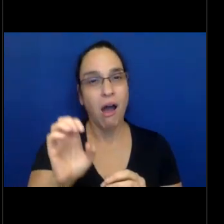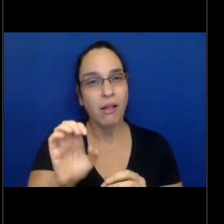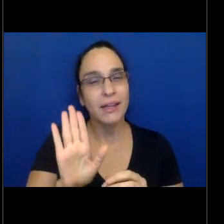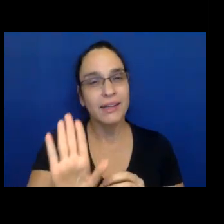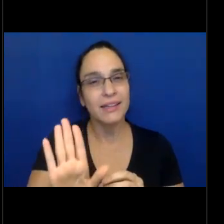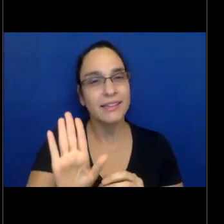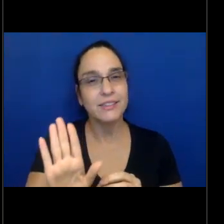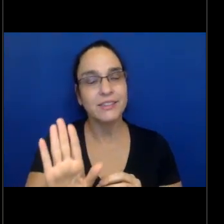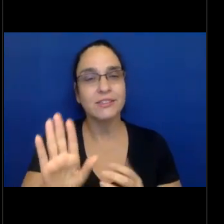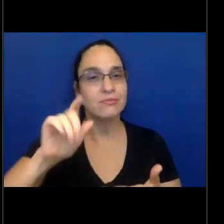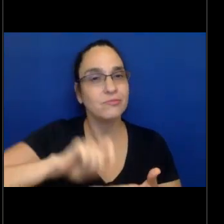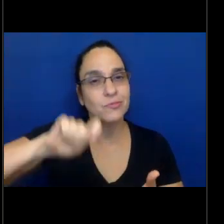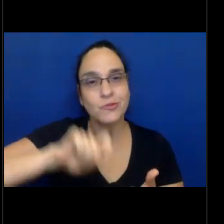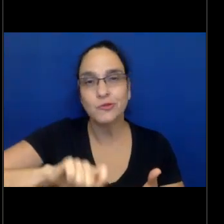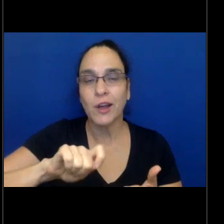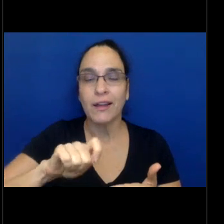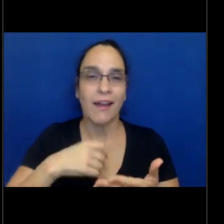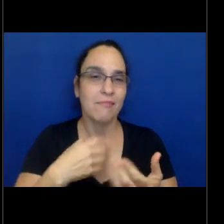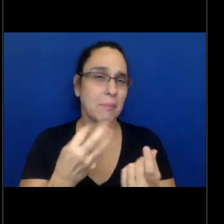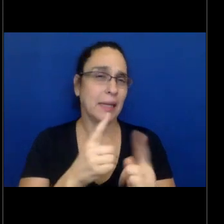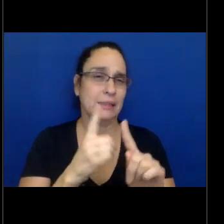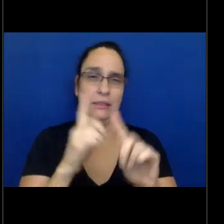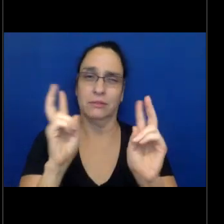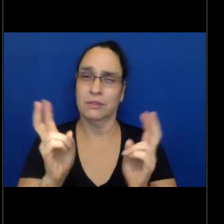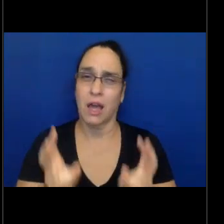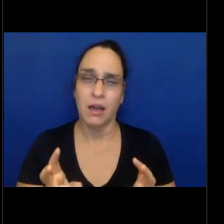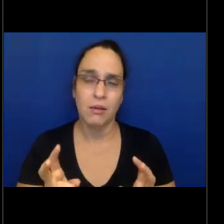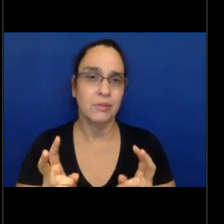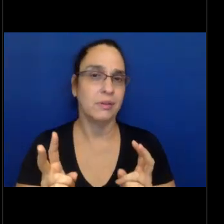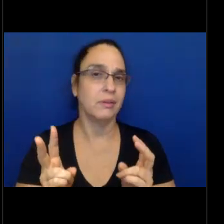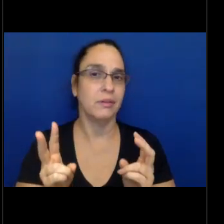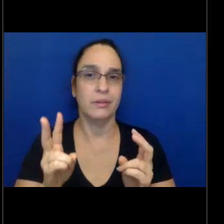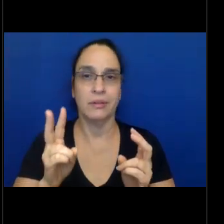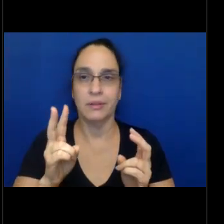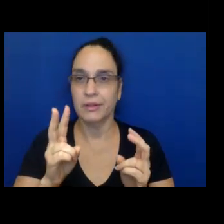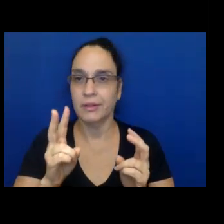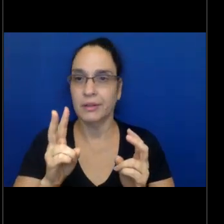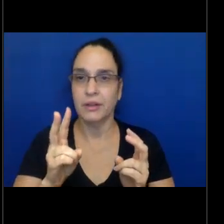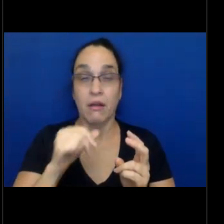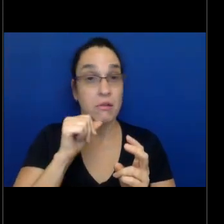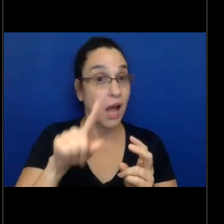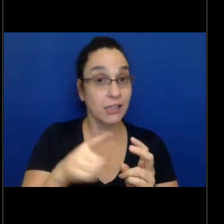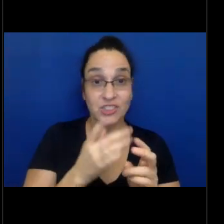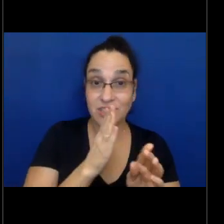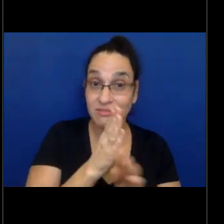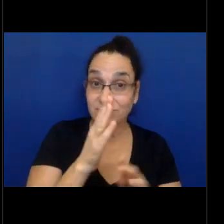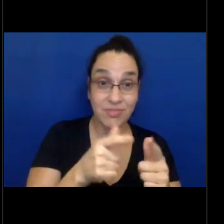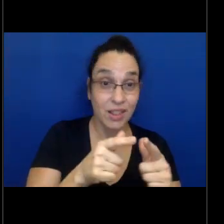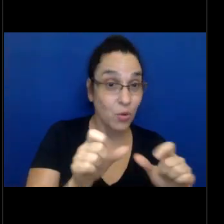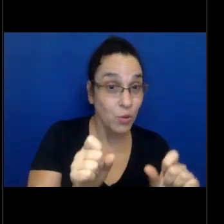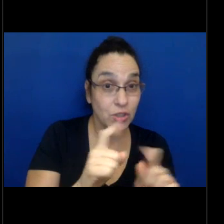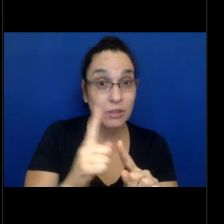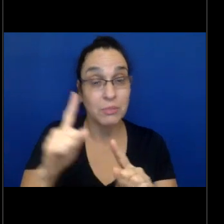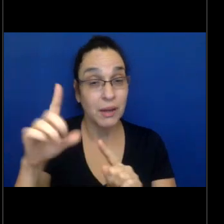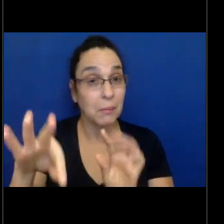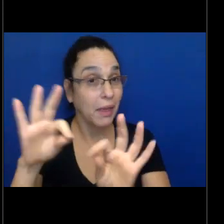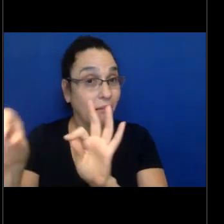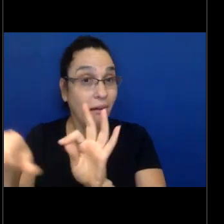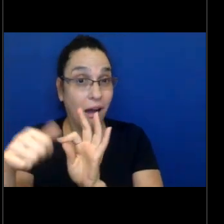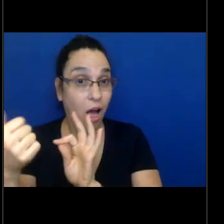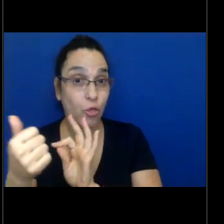very wide-ranging, drawing from disciplines outside of linguistics. And also, of course, he has lots of